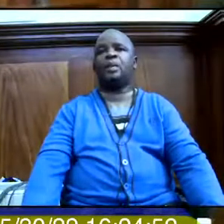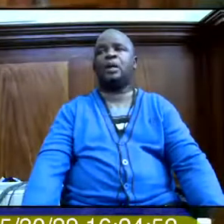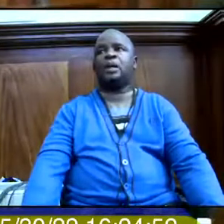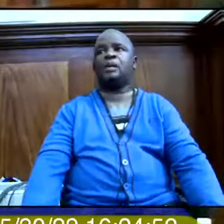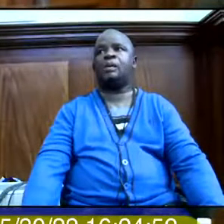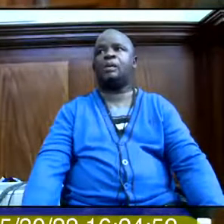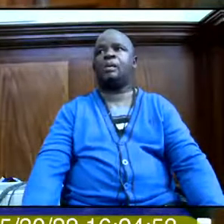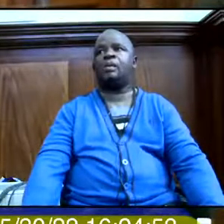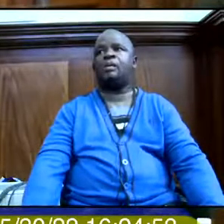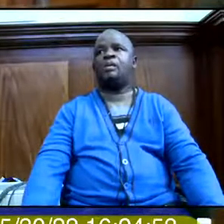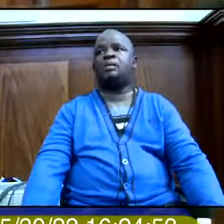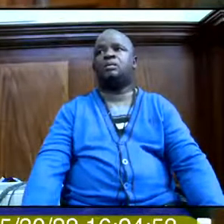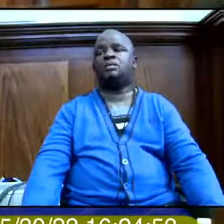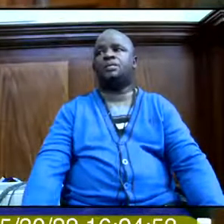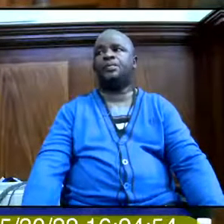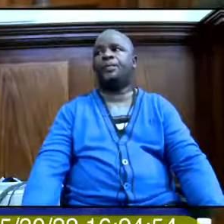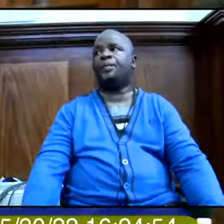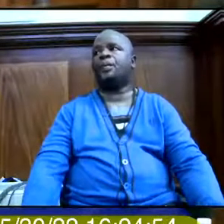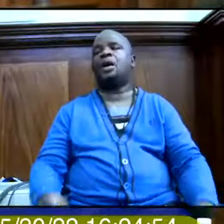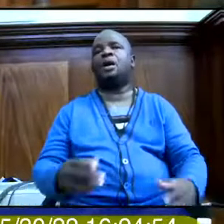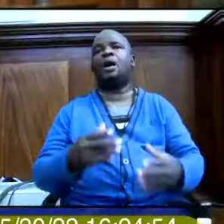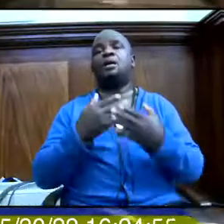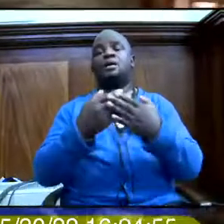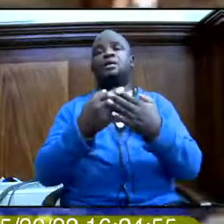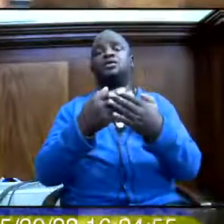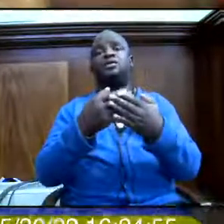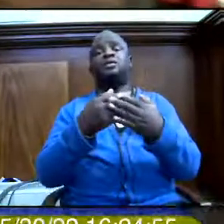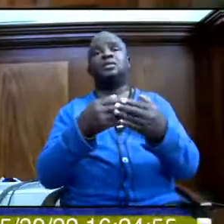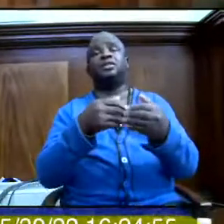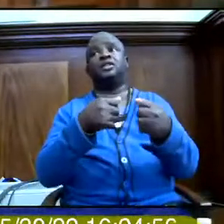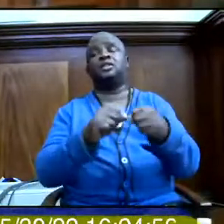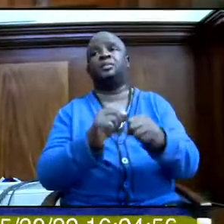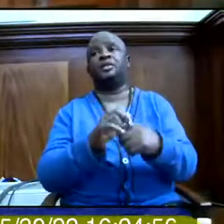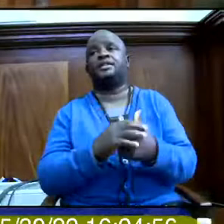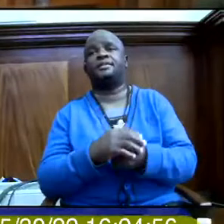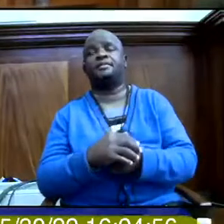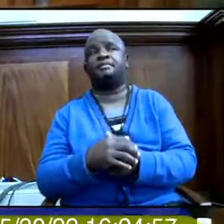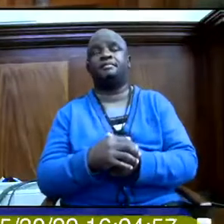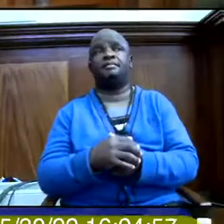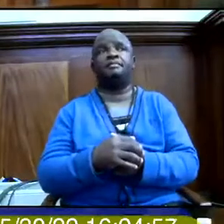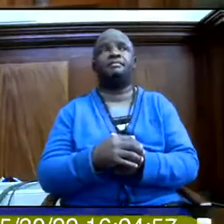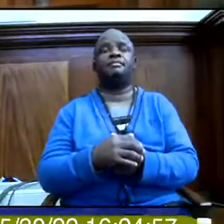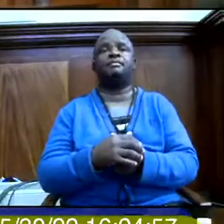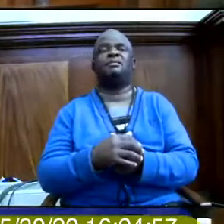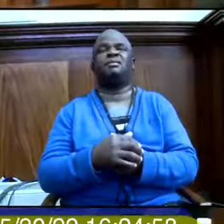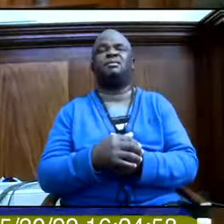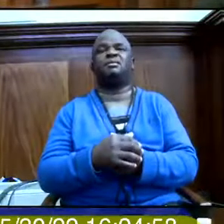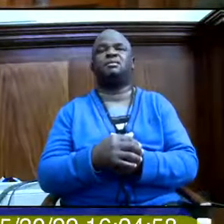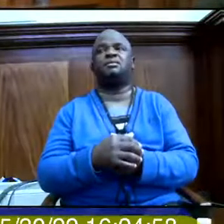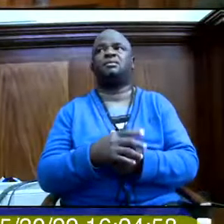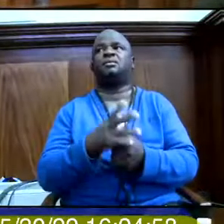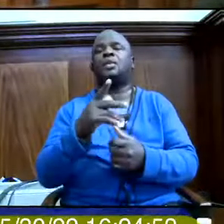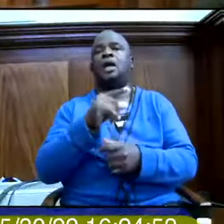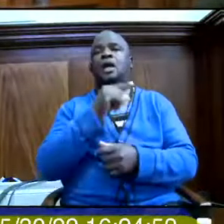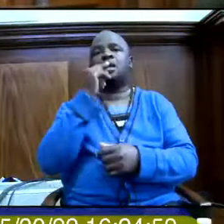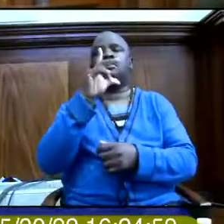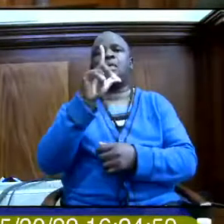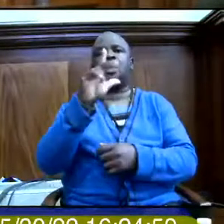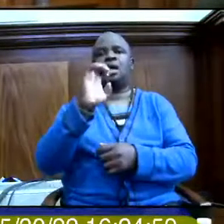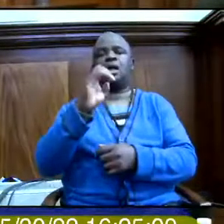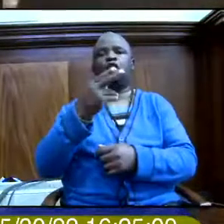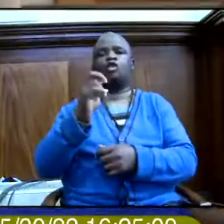thank you house chairperson uh my name is